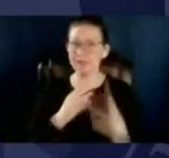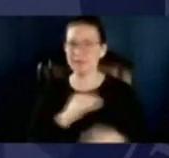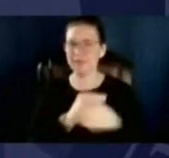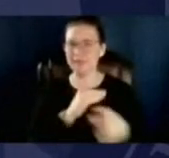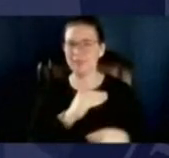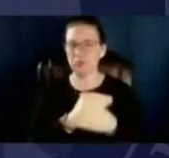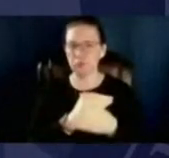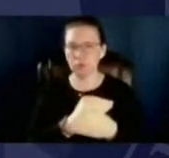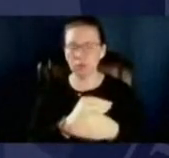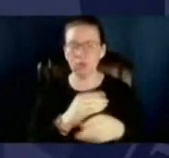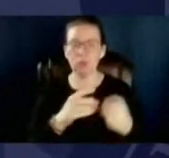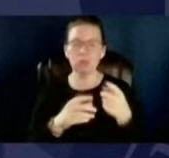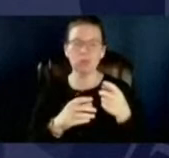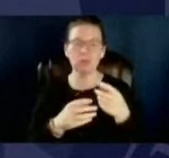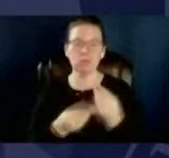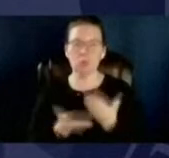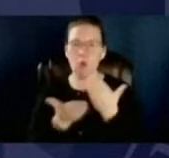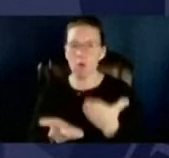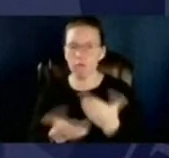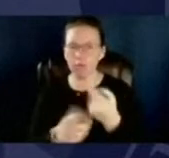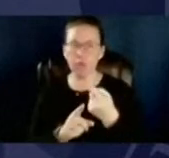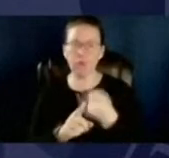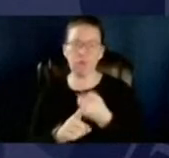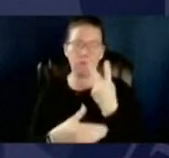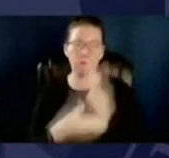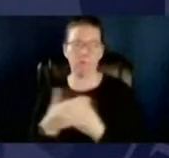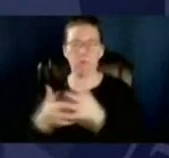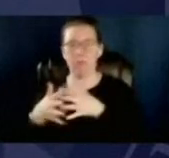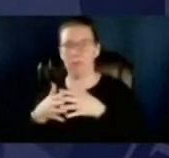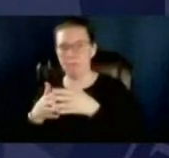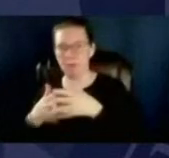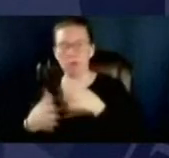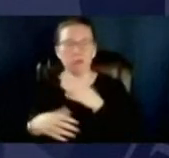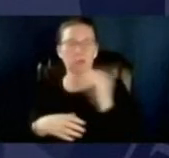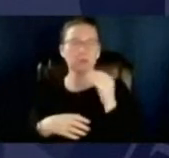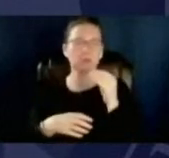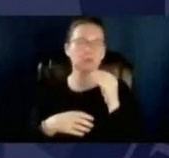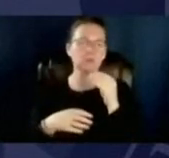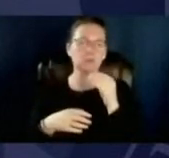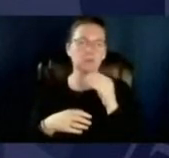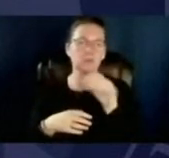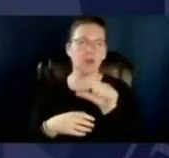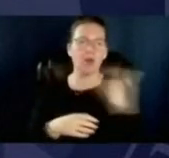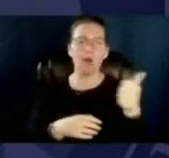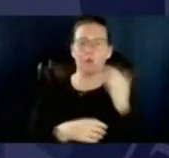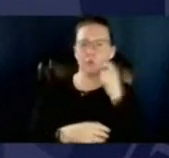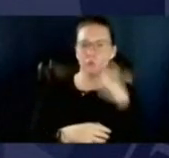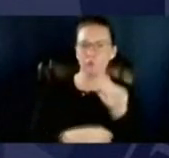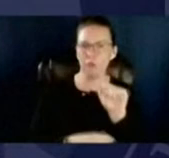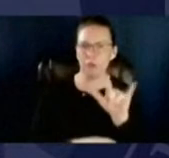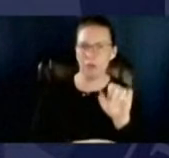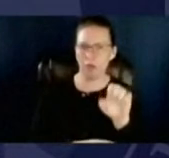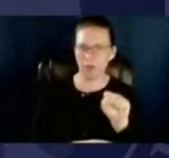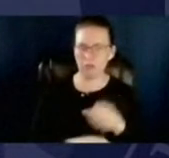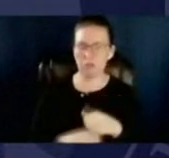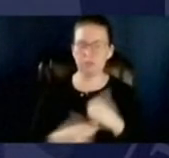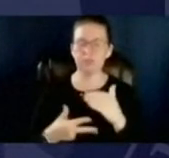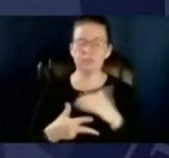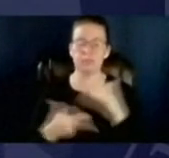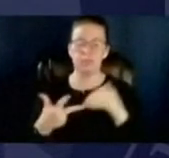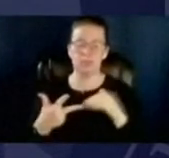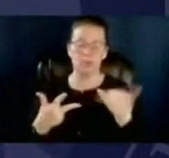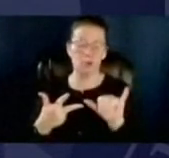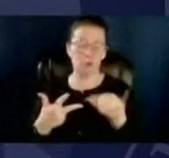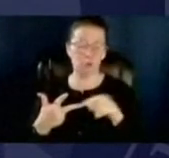from America's allies and Ukraine's allies from an economic point of view? And on a separate note, could you give us